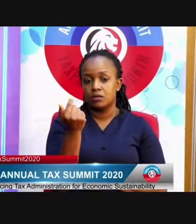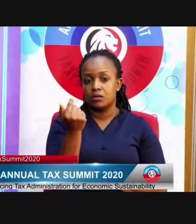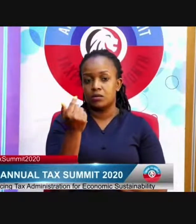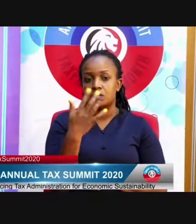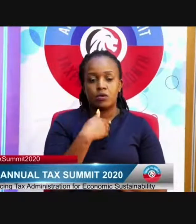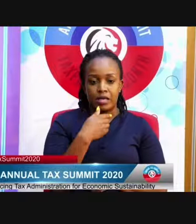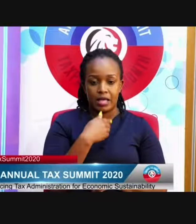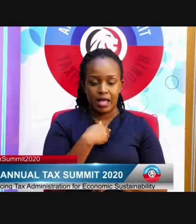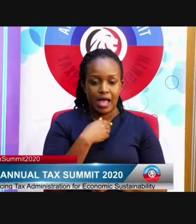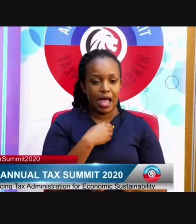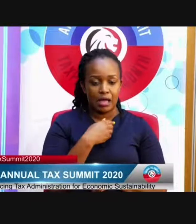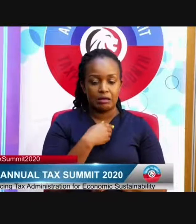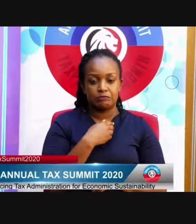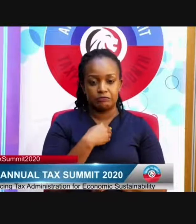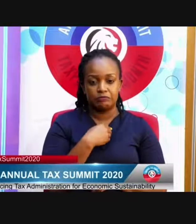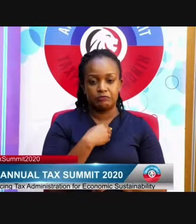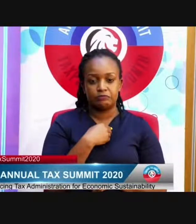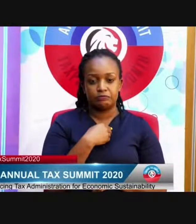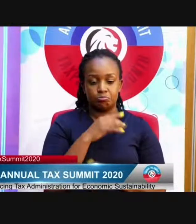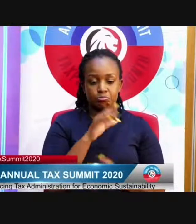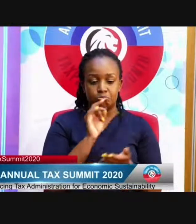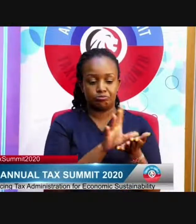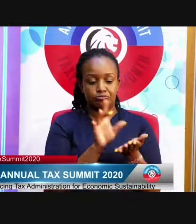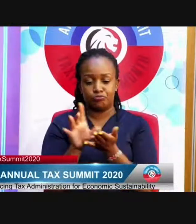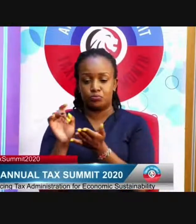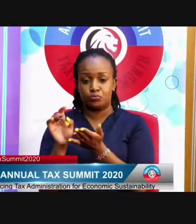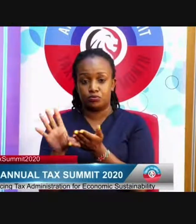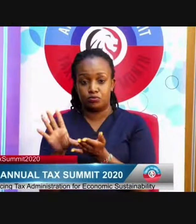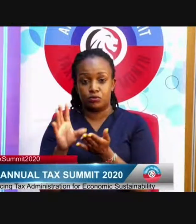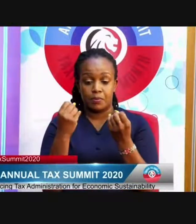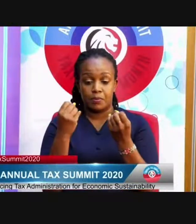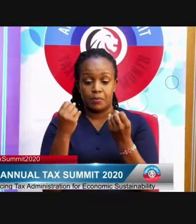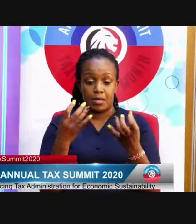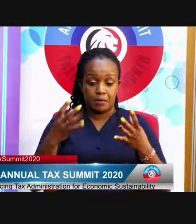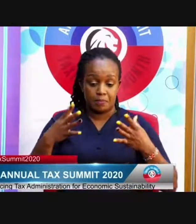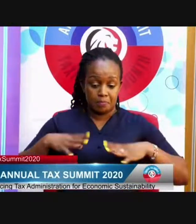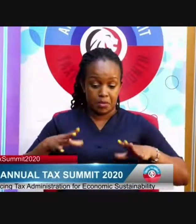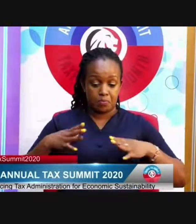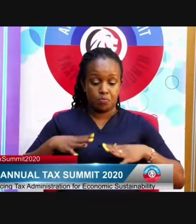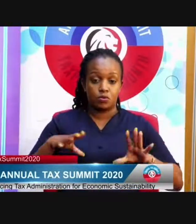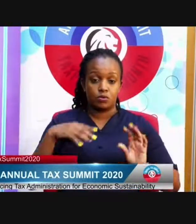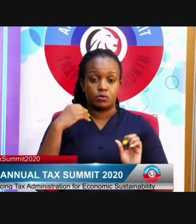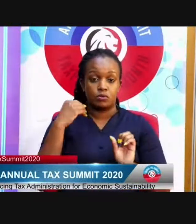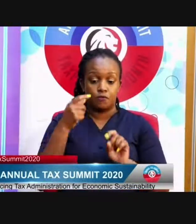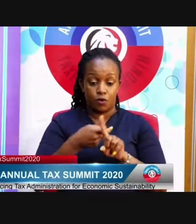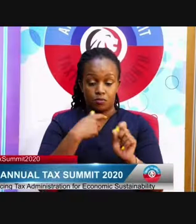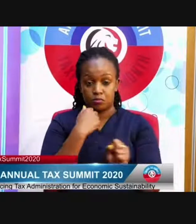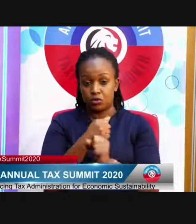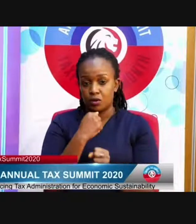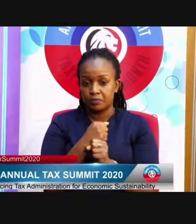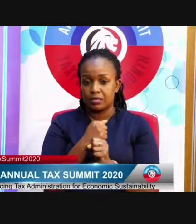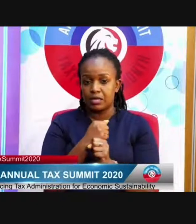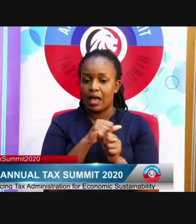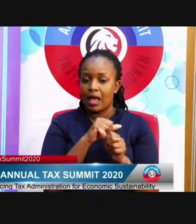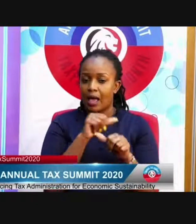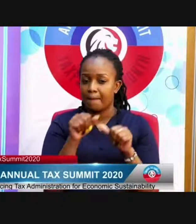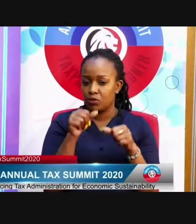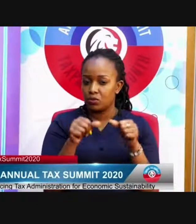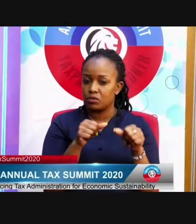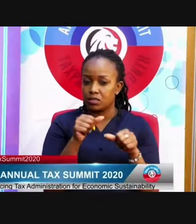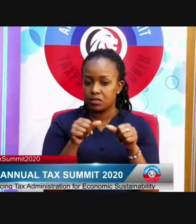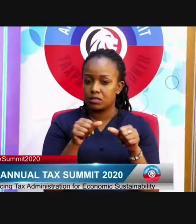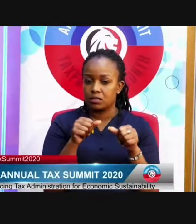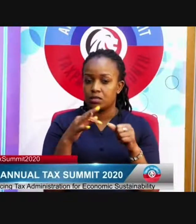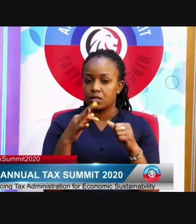the economy. Around 2.2 million jobs have been lost. Largely, most of those